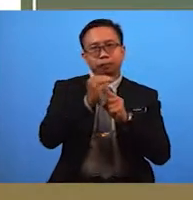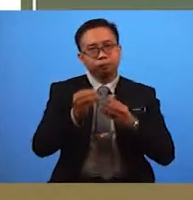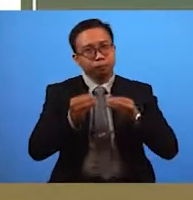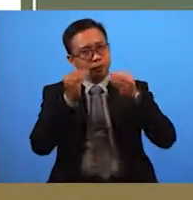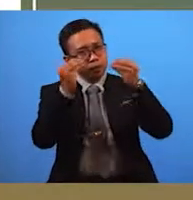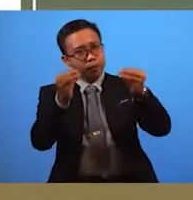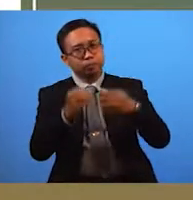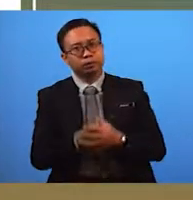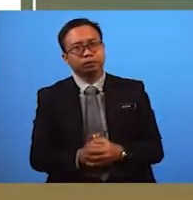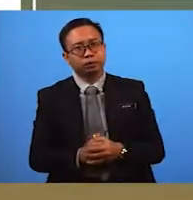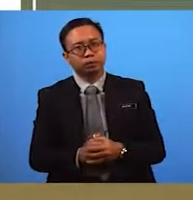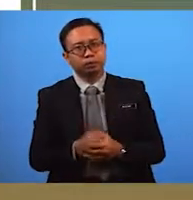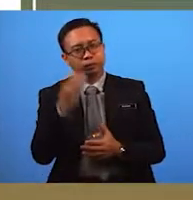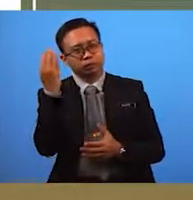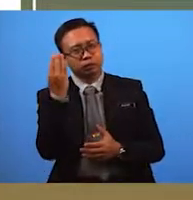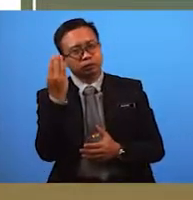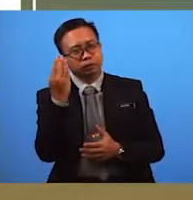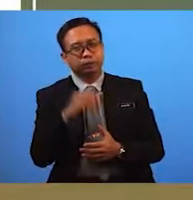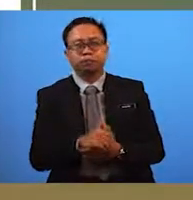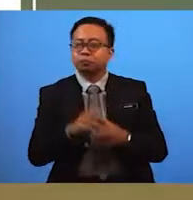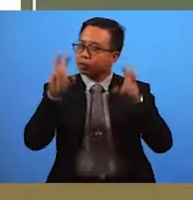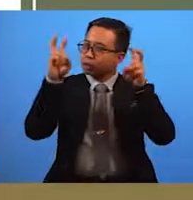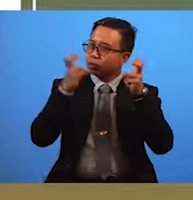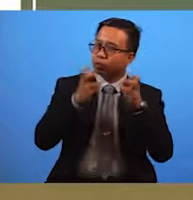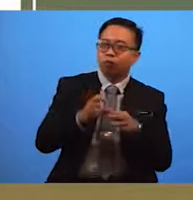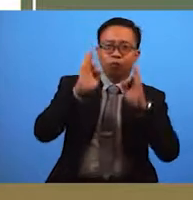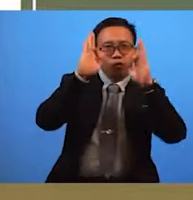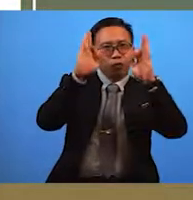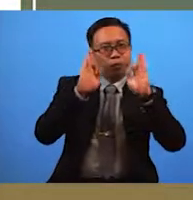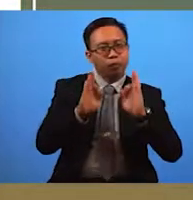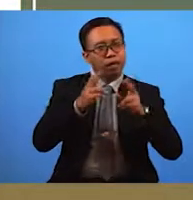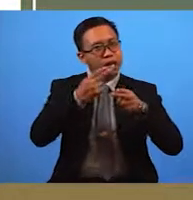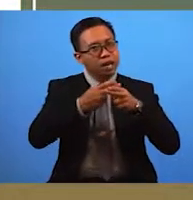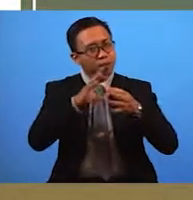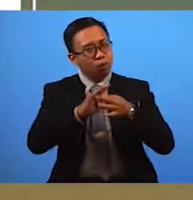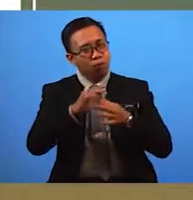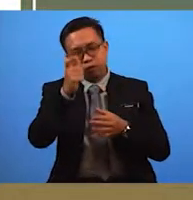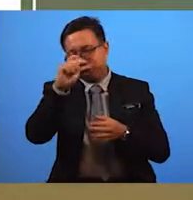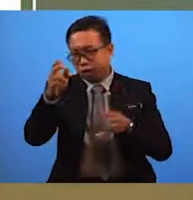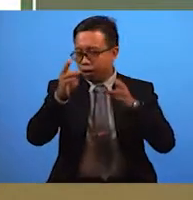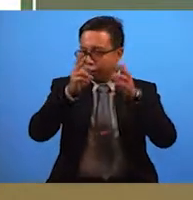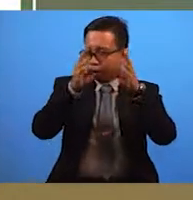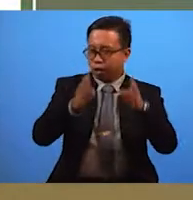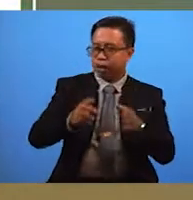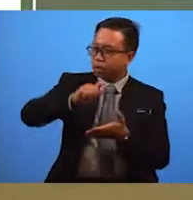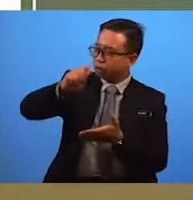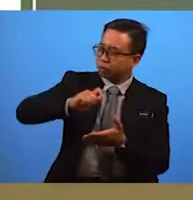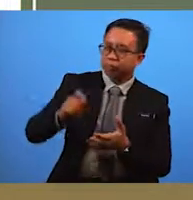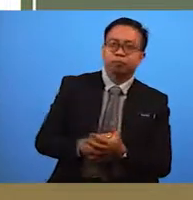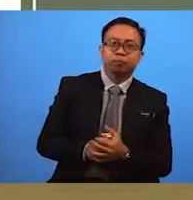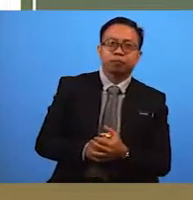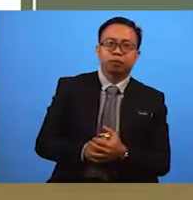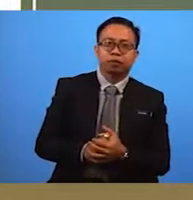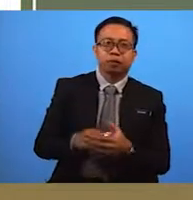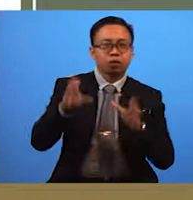an appropriate title and another format mark for the name of the writer. Content